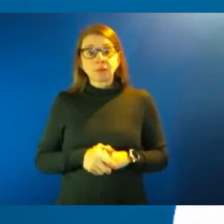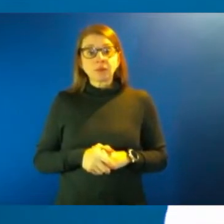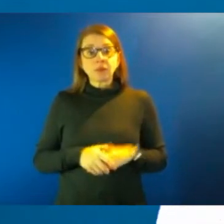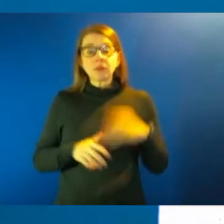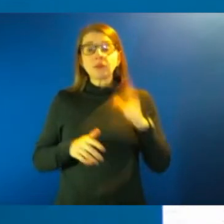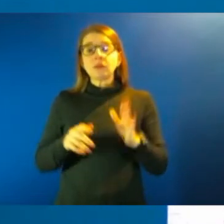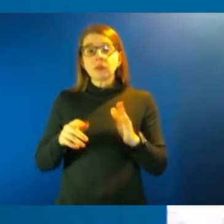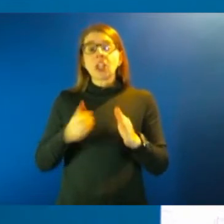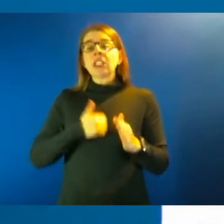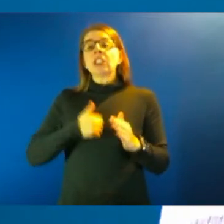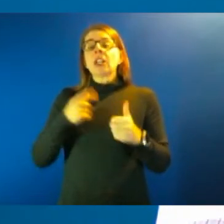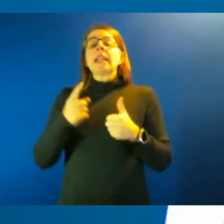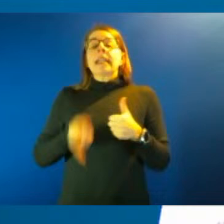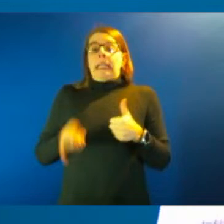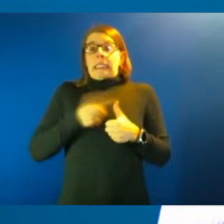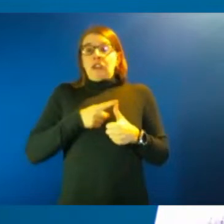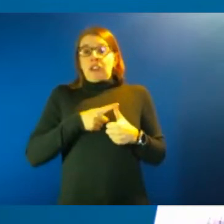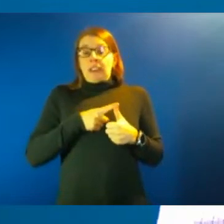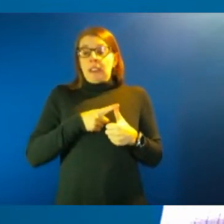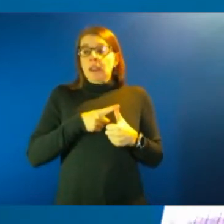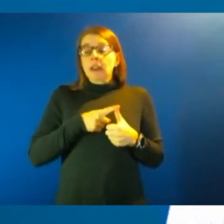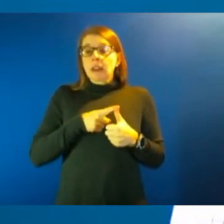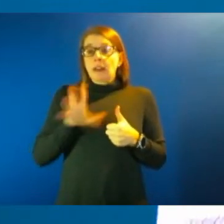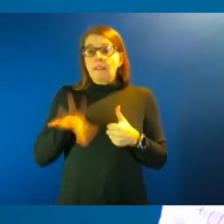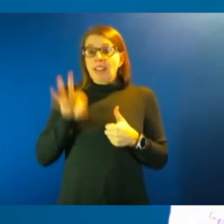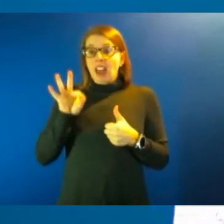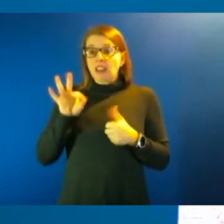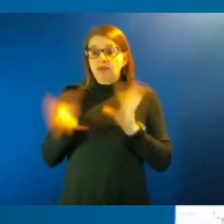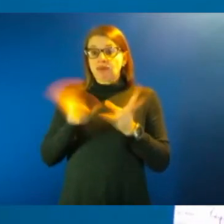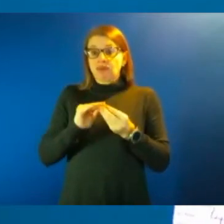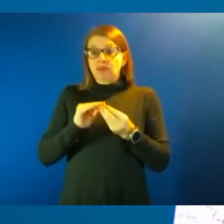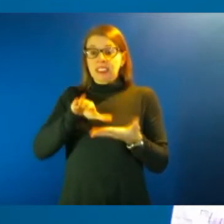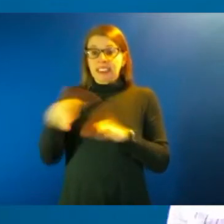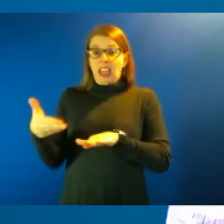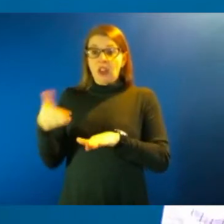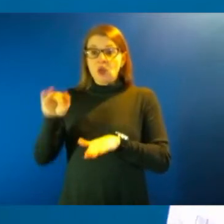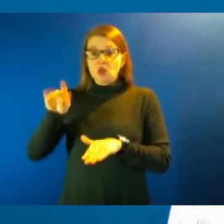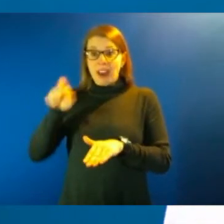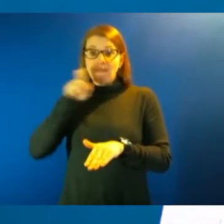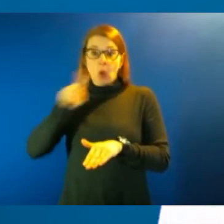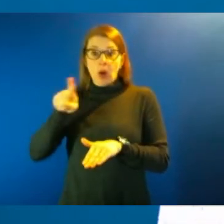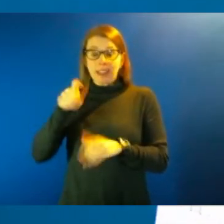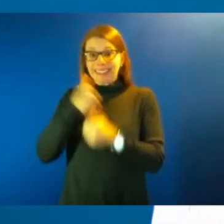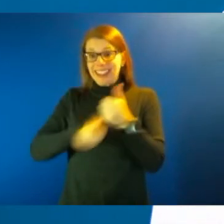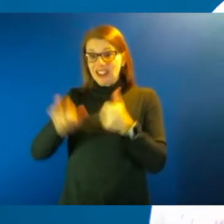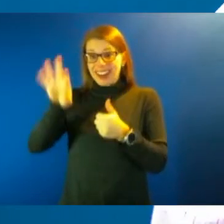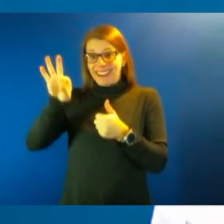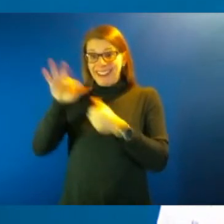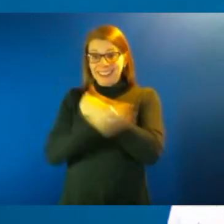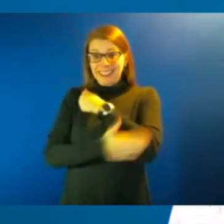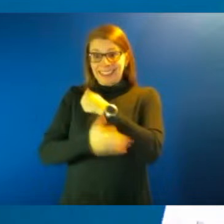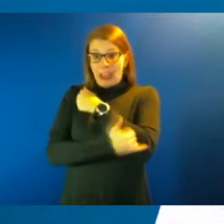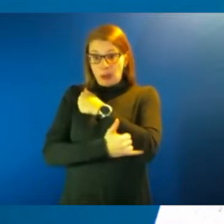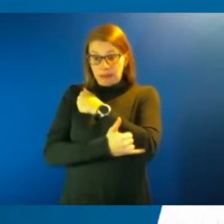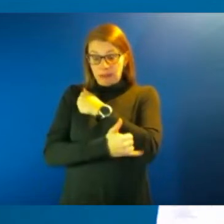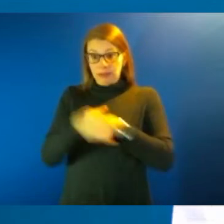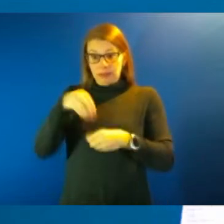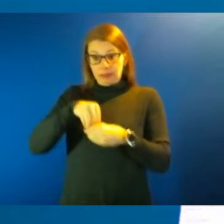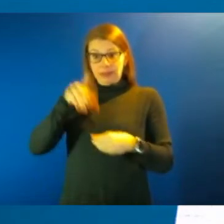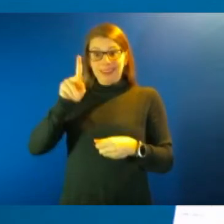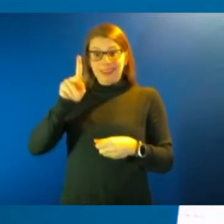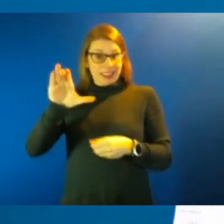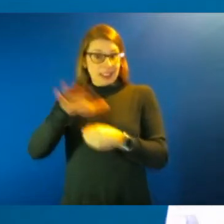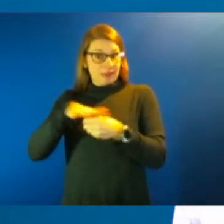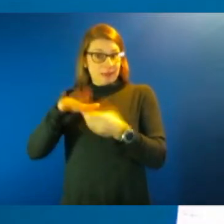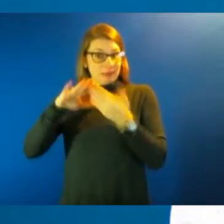what we did was we found the cumulative death rates in each of the 9 counties in the metro area, as well as